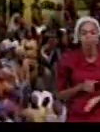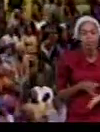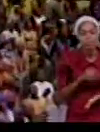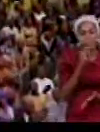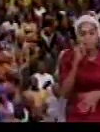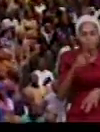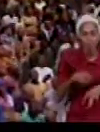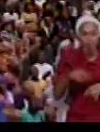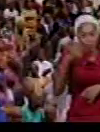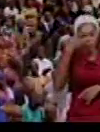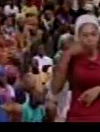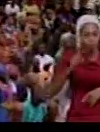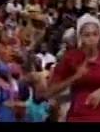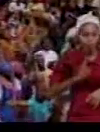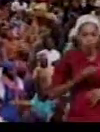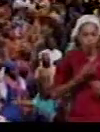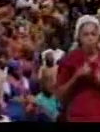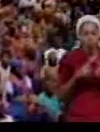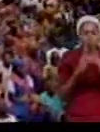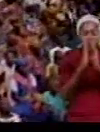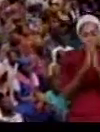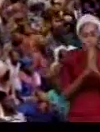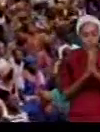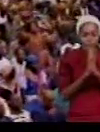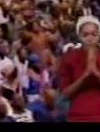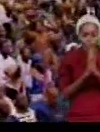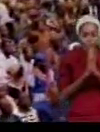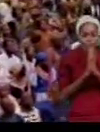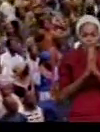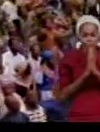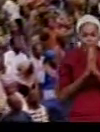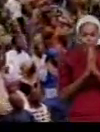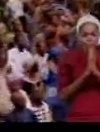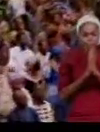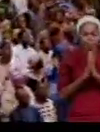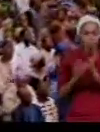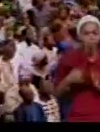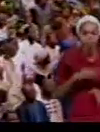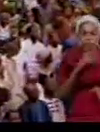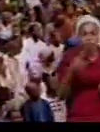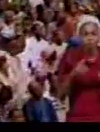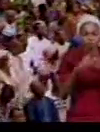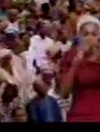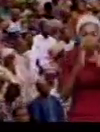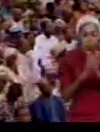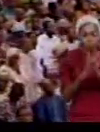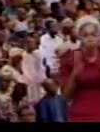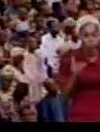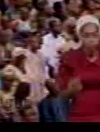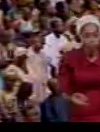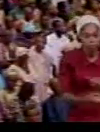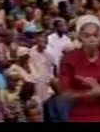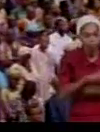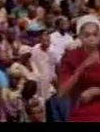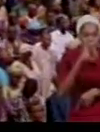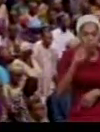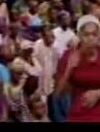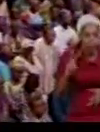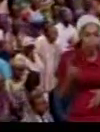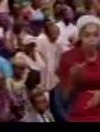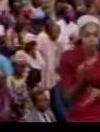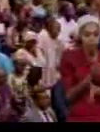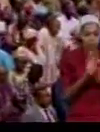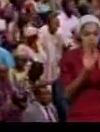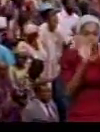Time for us to go to the Lord in prayer. We are going to pray. Today is the second Sunday